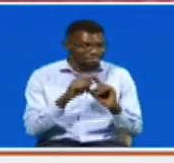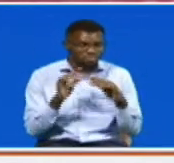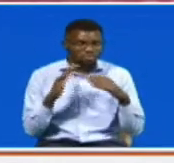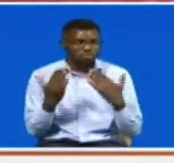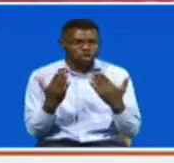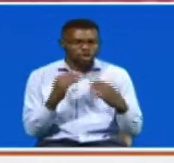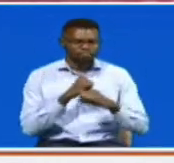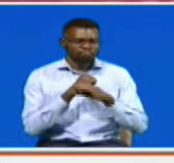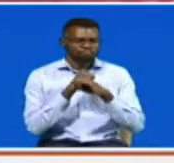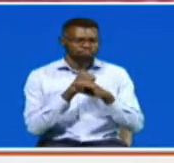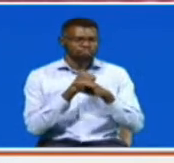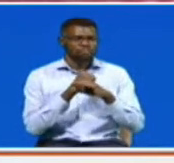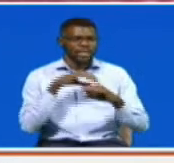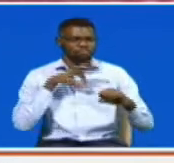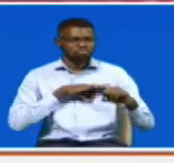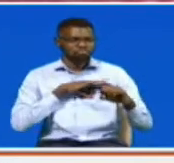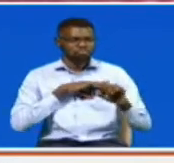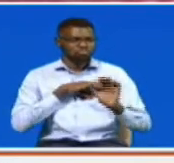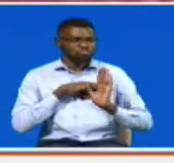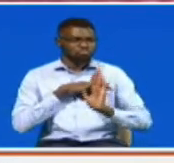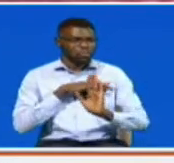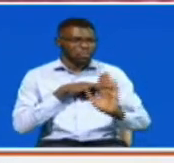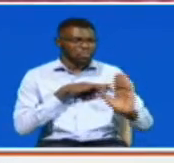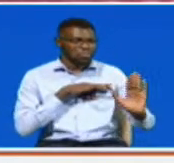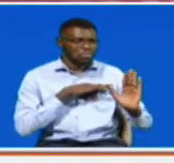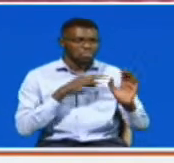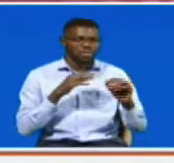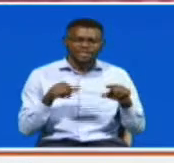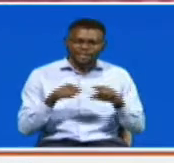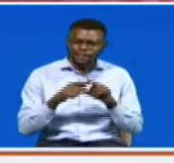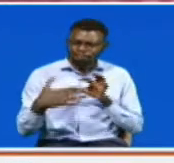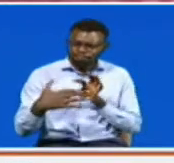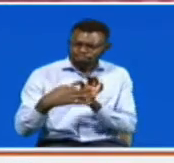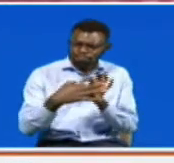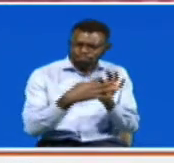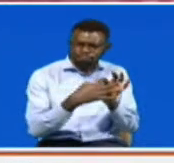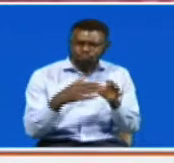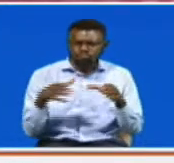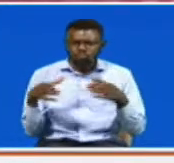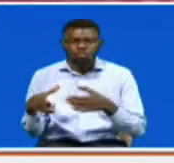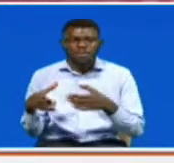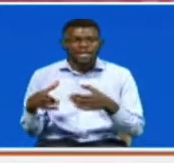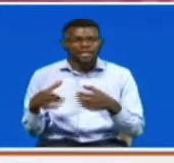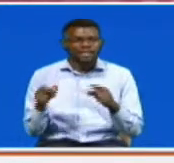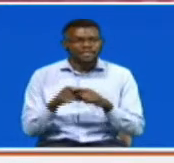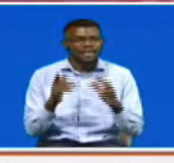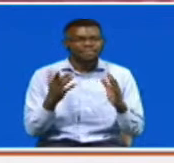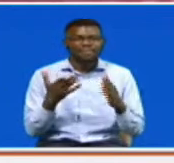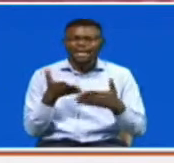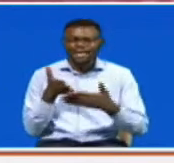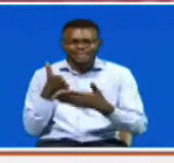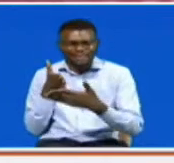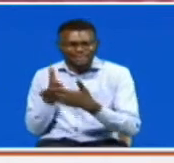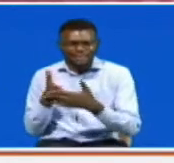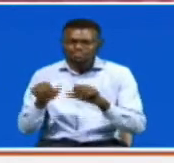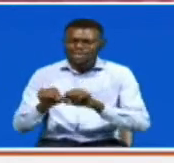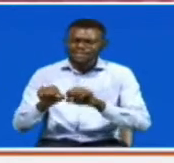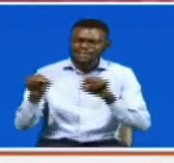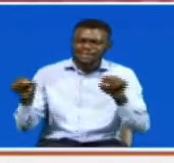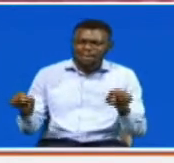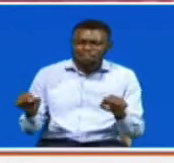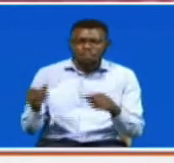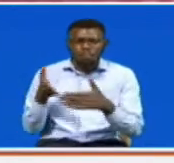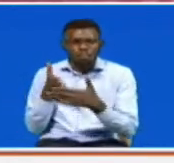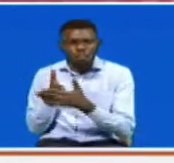selfish interests, has forged strategic alliances and captured strategic systems and